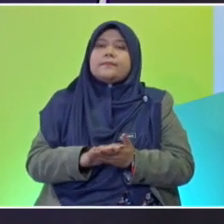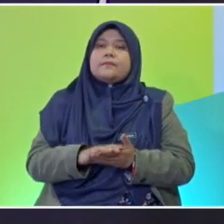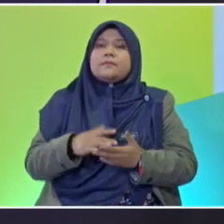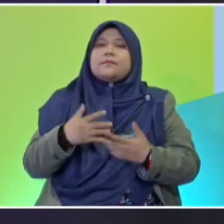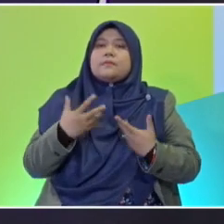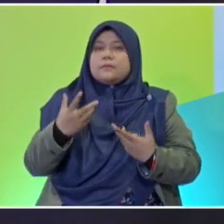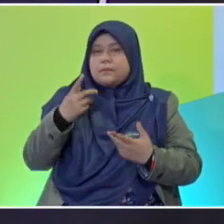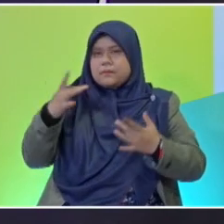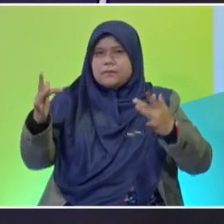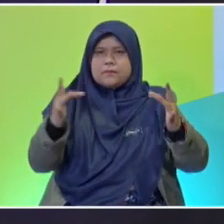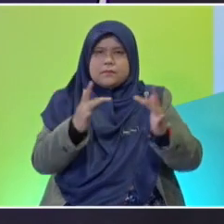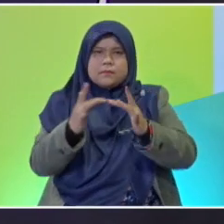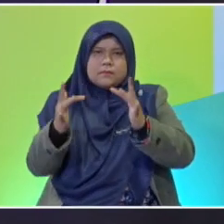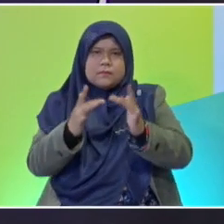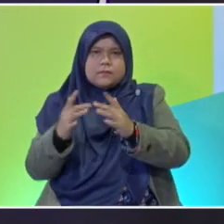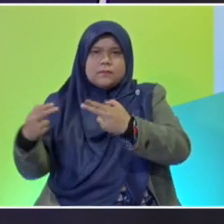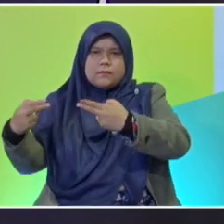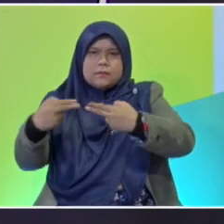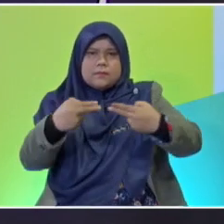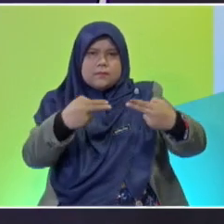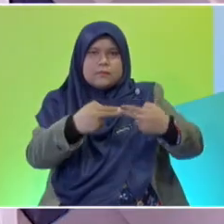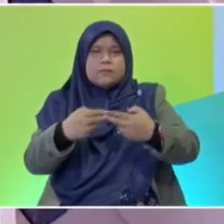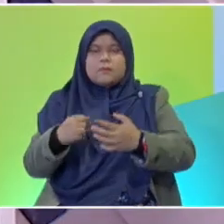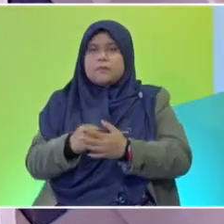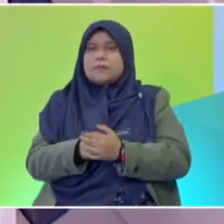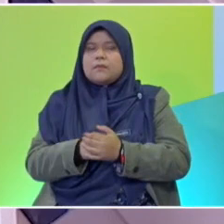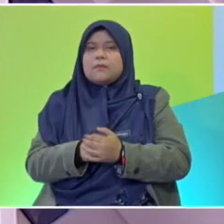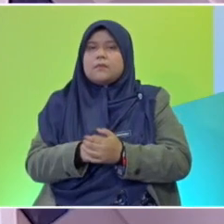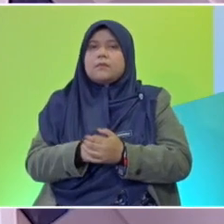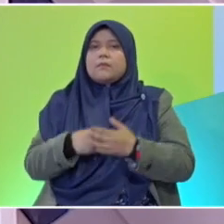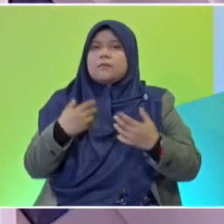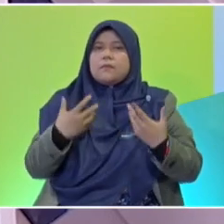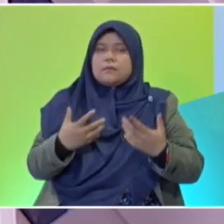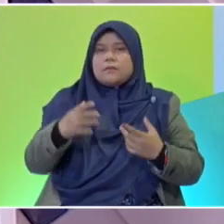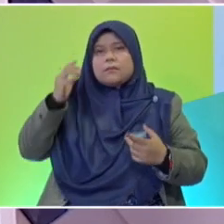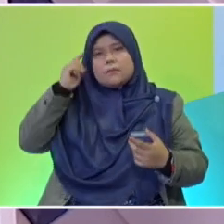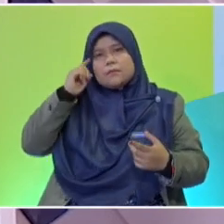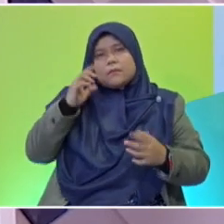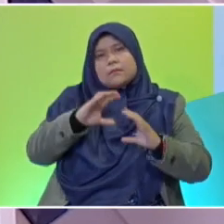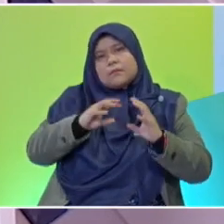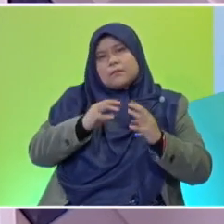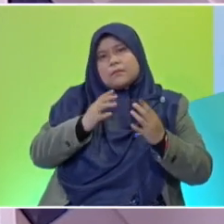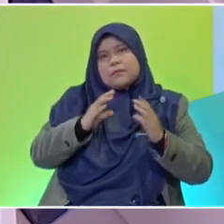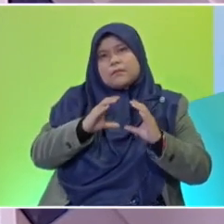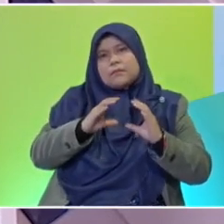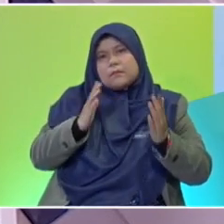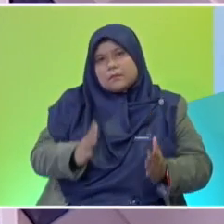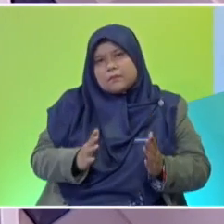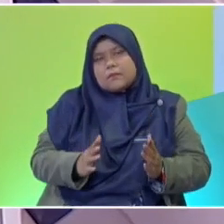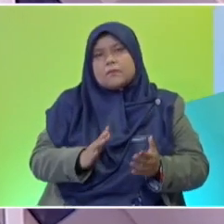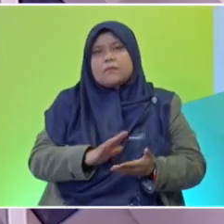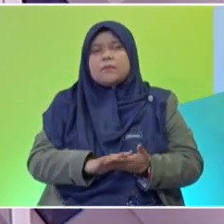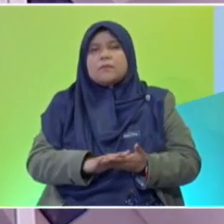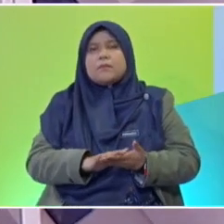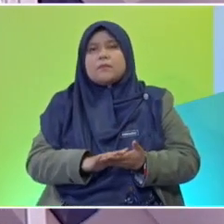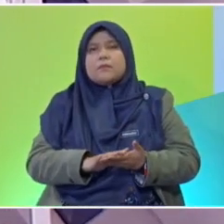intricate network of our blood vessels, our blood system. Sometimes people might think that blood is like it's